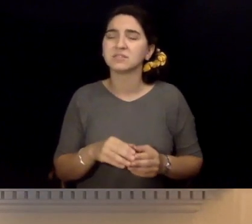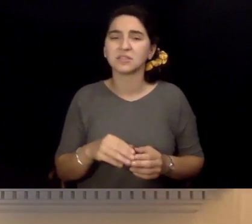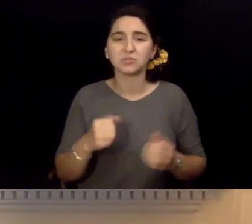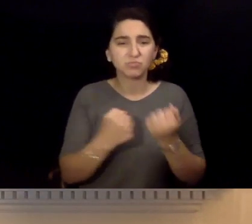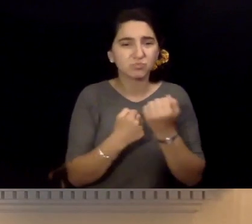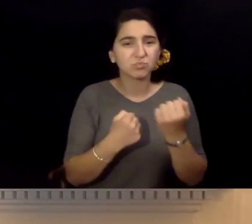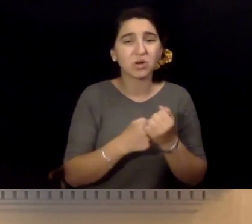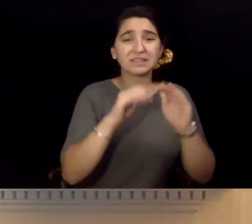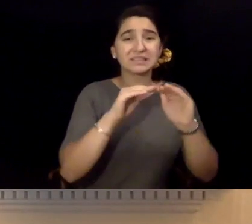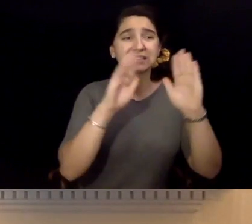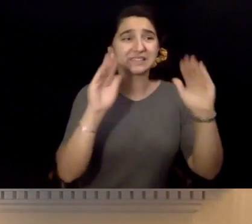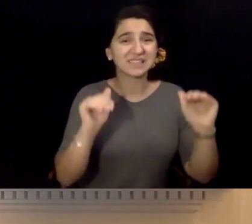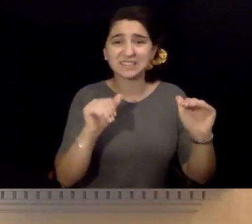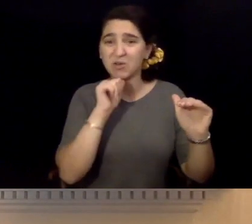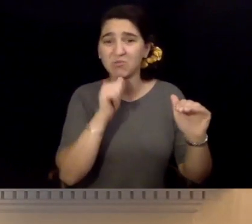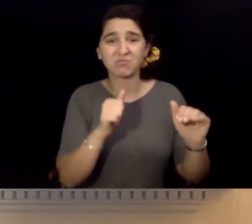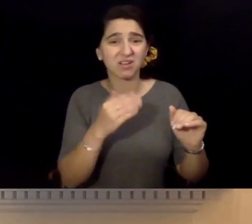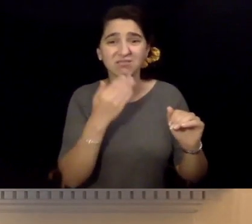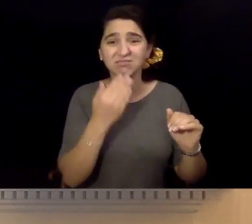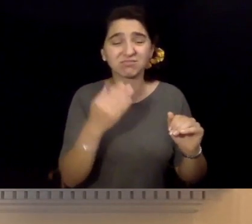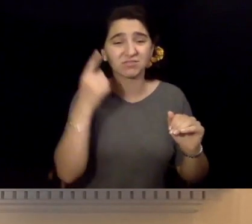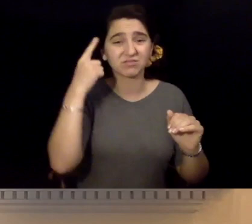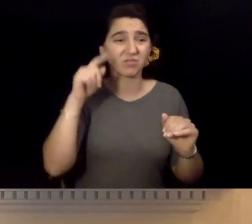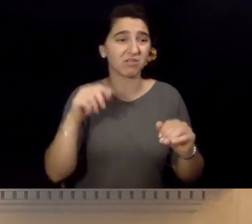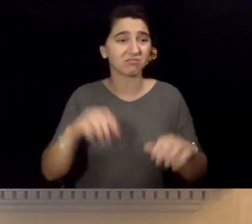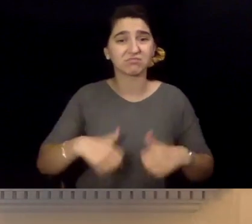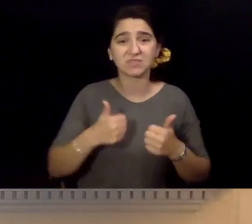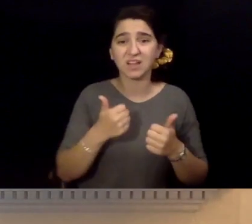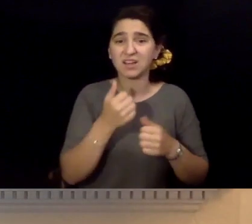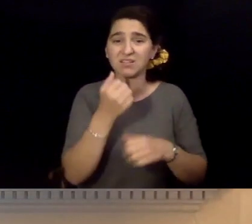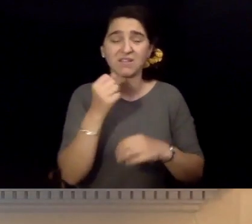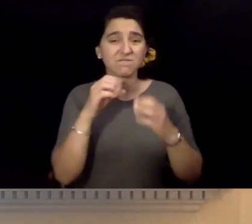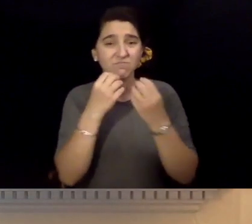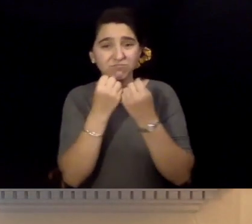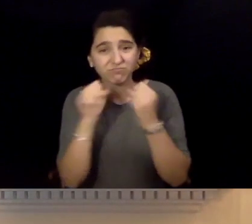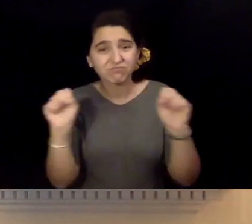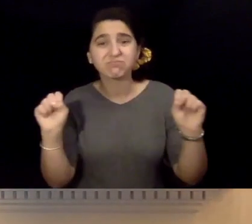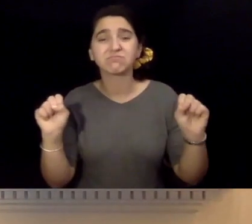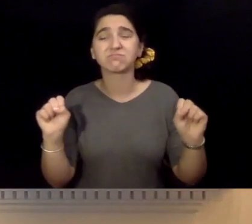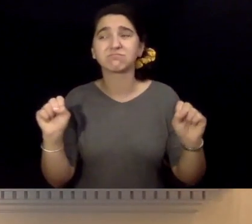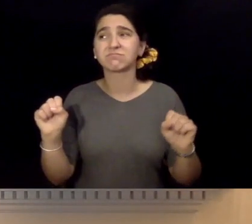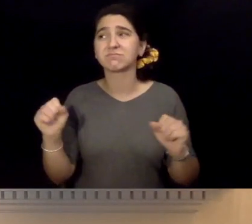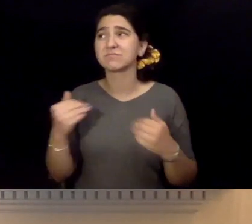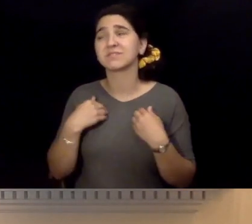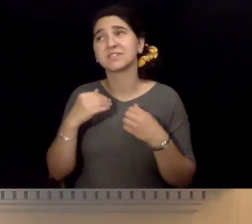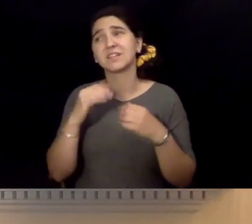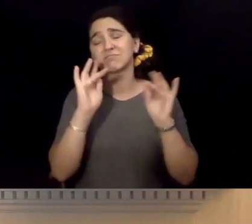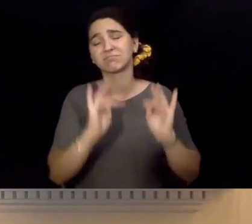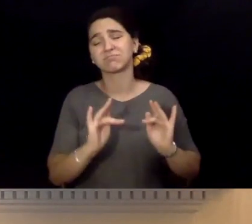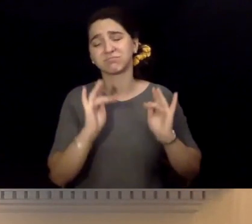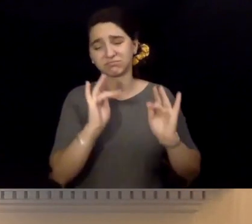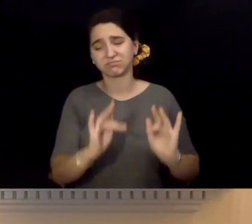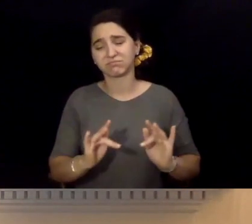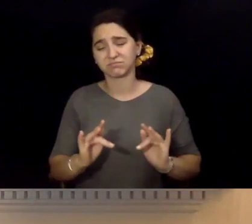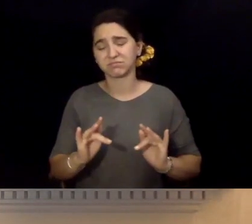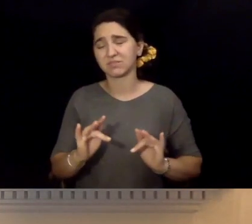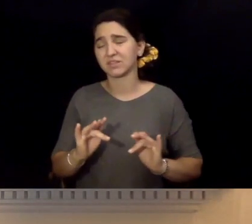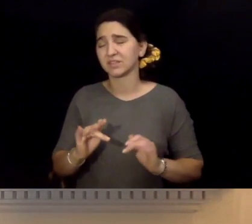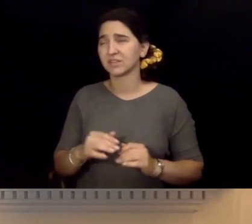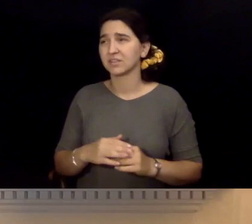threaten life and liberty. We acknowledge our own complicity. Have mercy, forgive